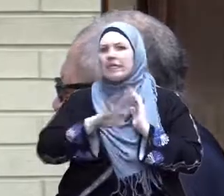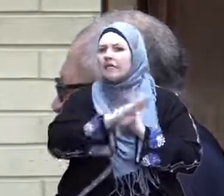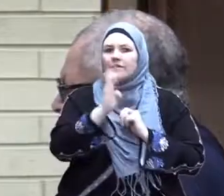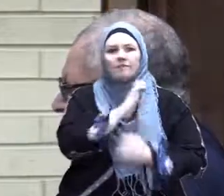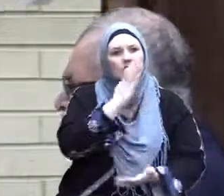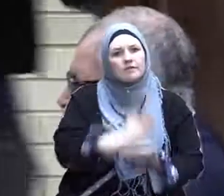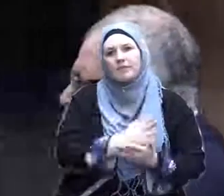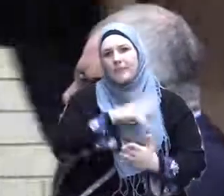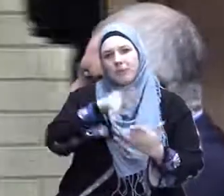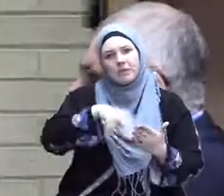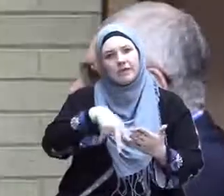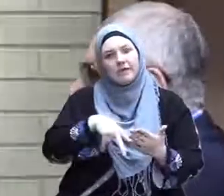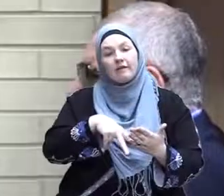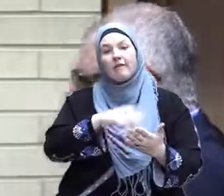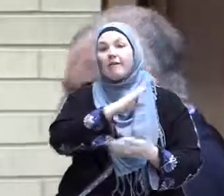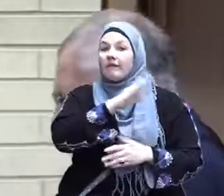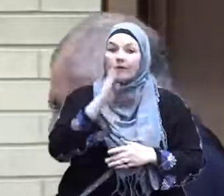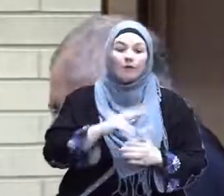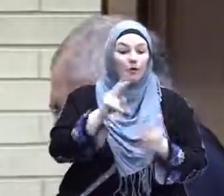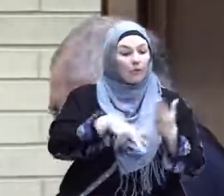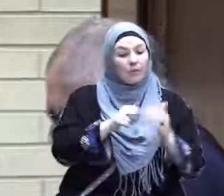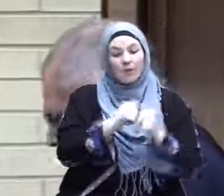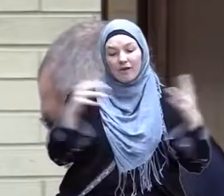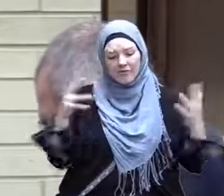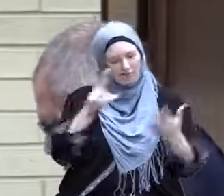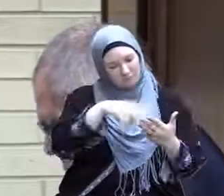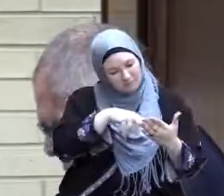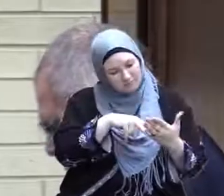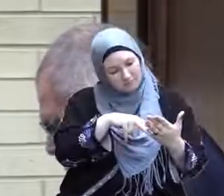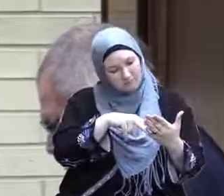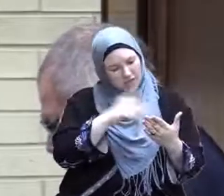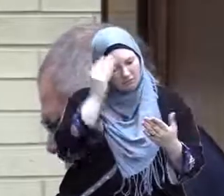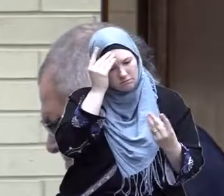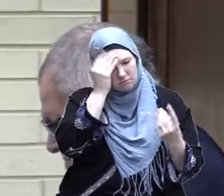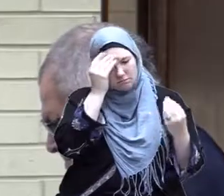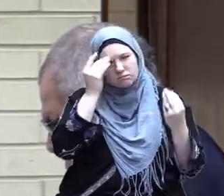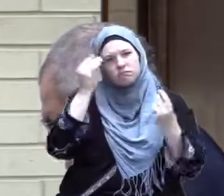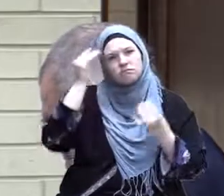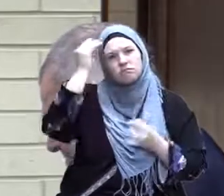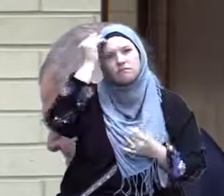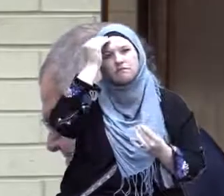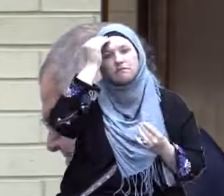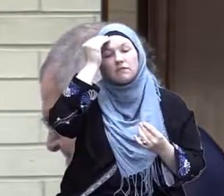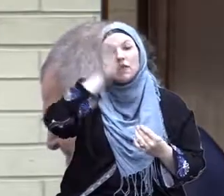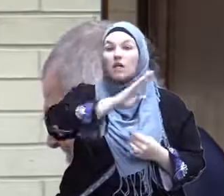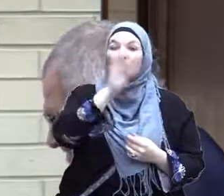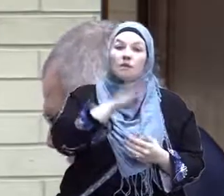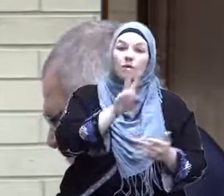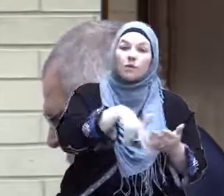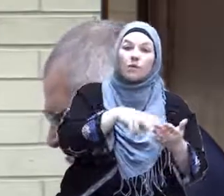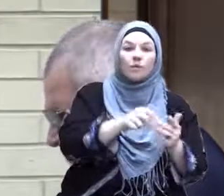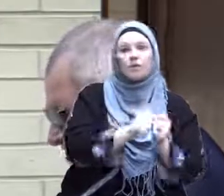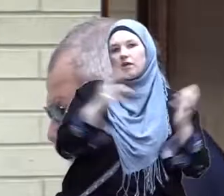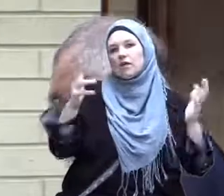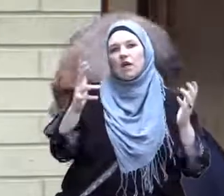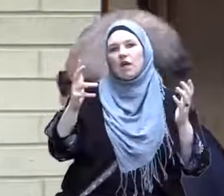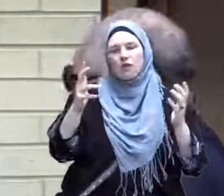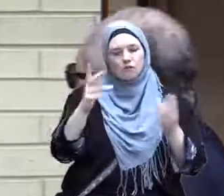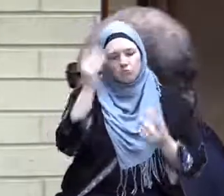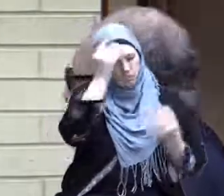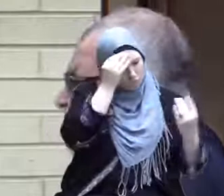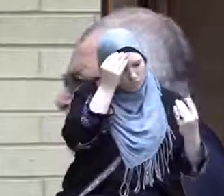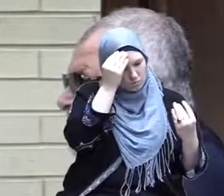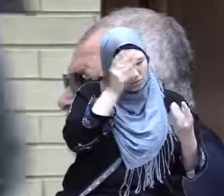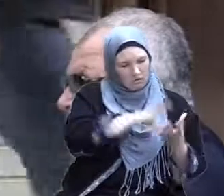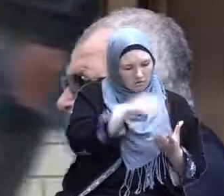stop reading and never read without thinking about what you read. And never read without applying what